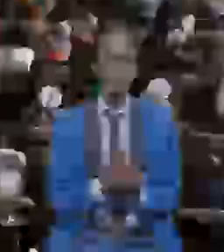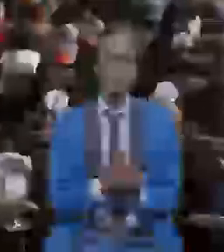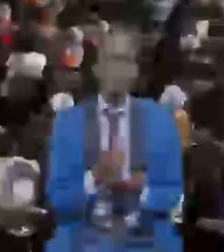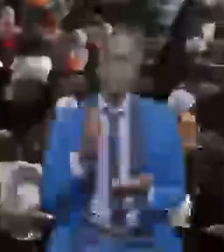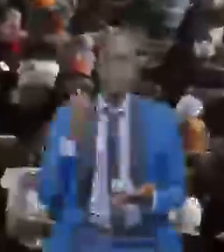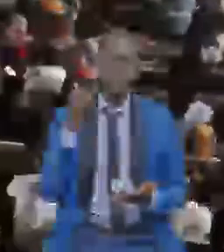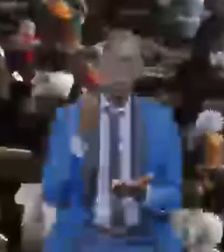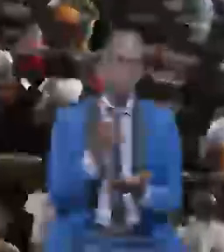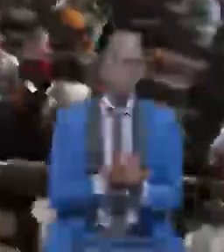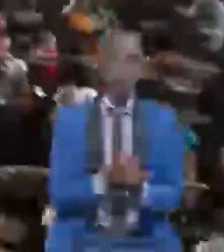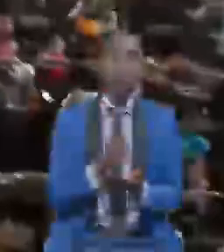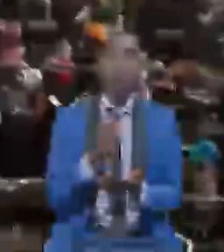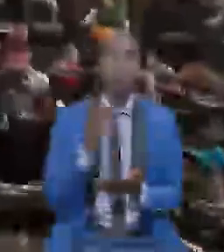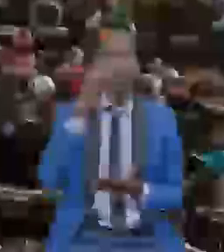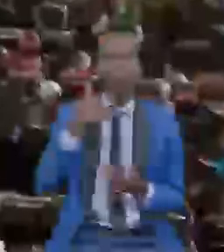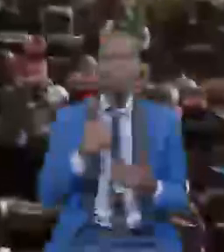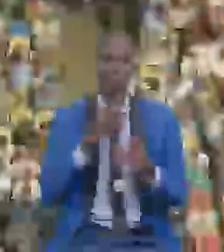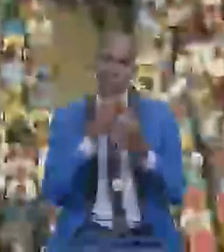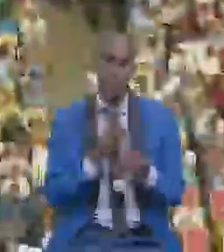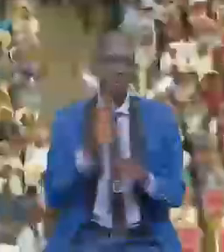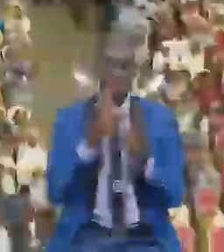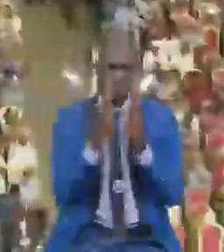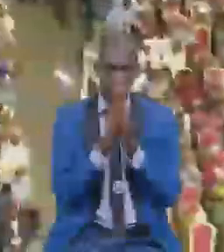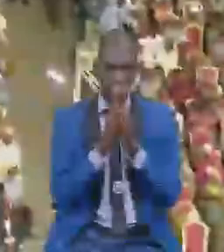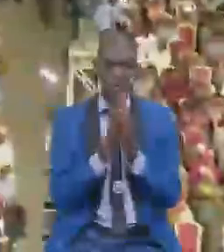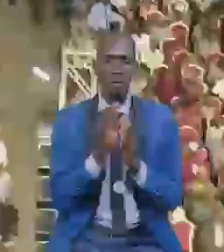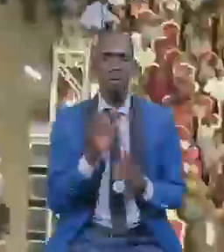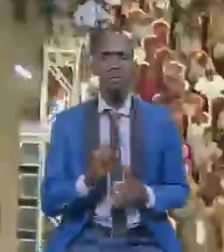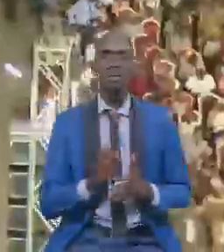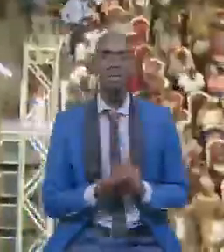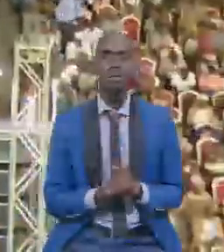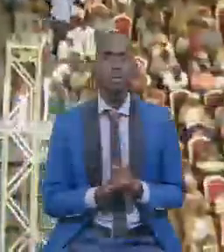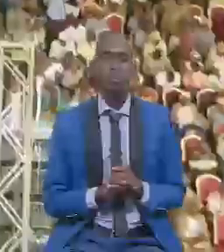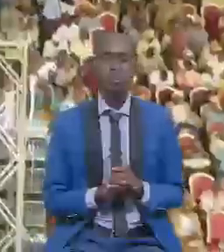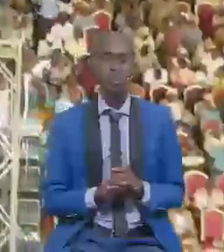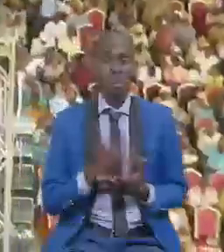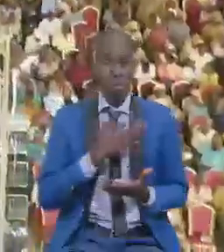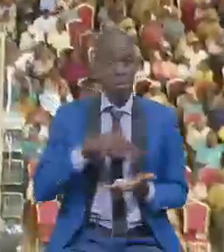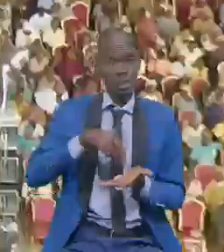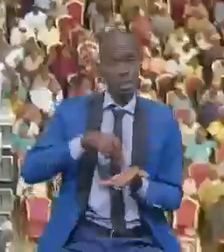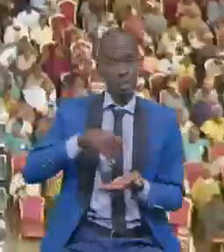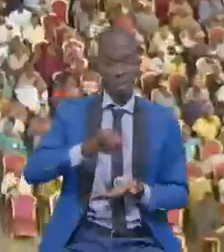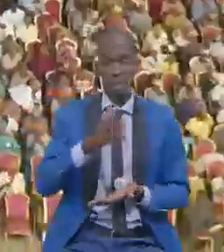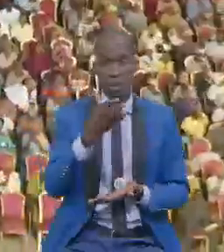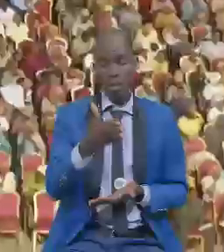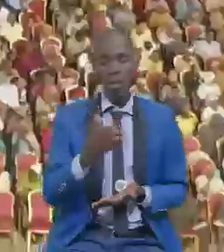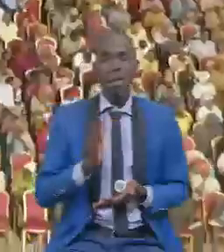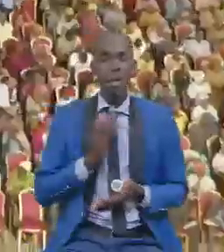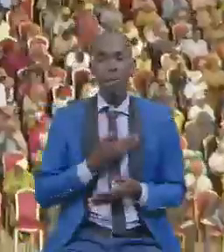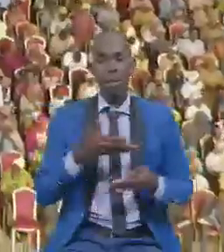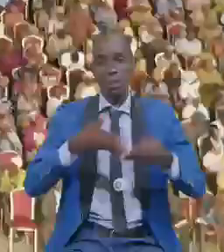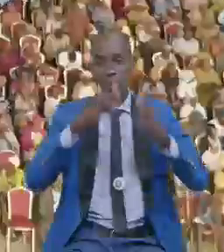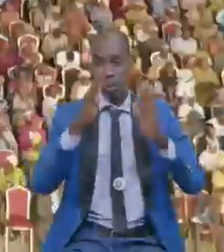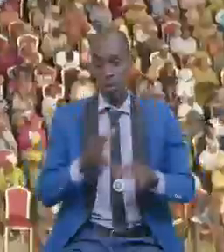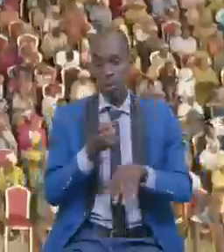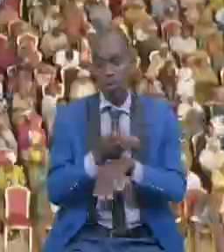Amen. God has answered your prayer. Please keep on standing. Our counselors are there. And